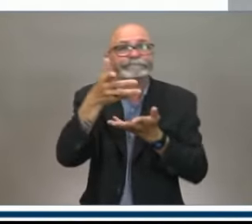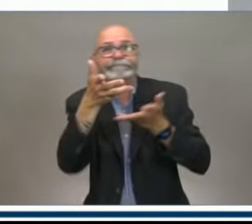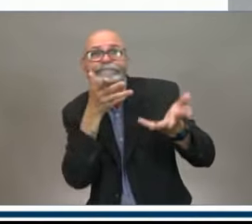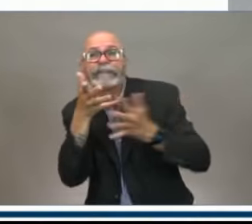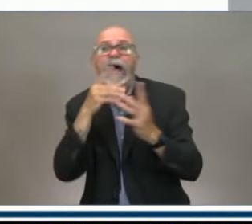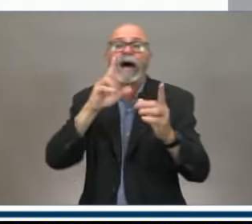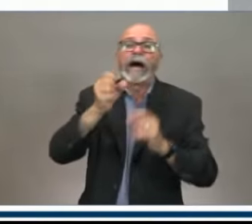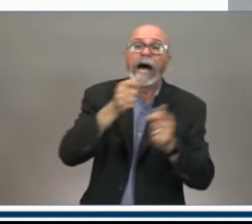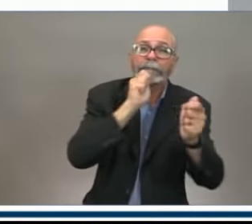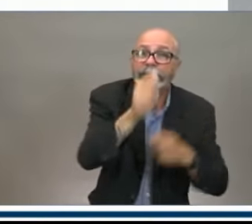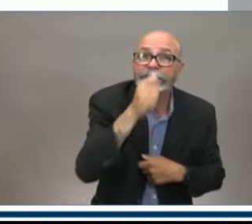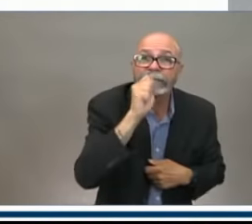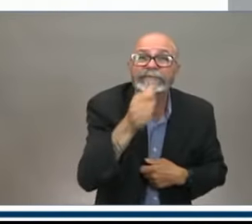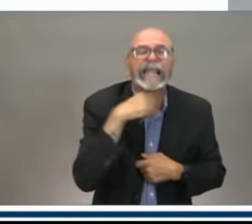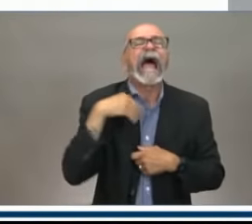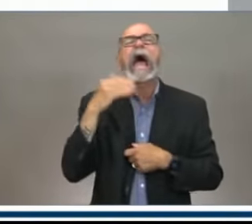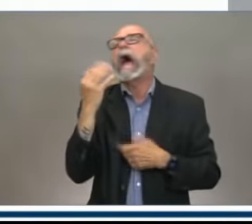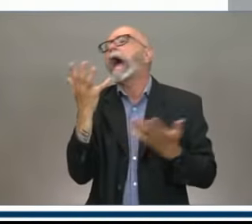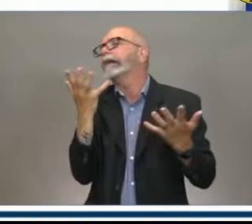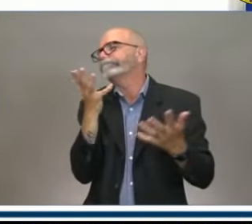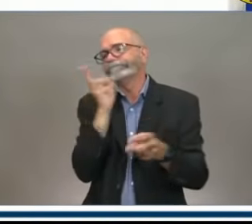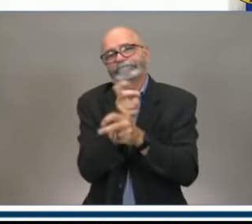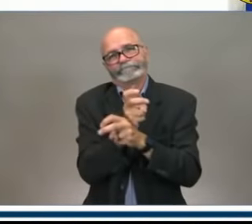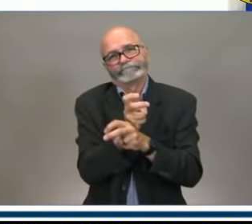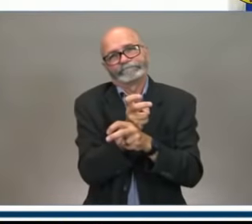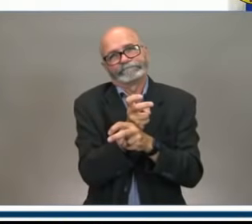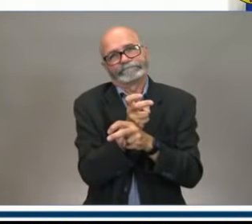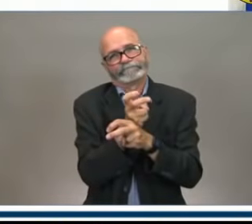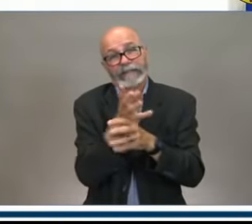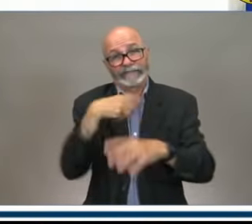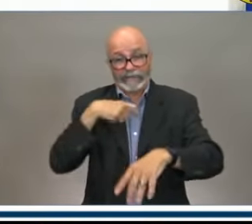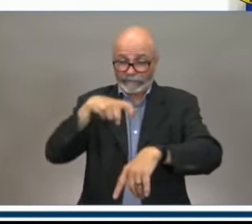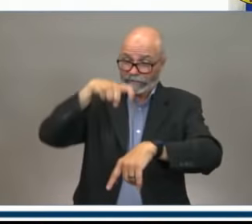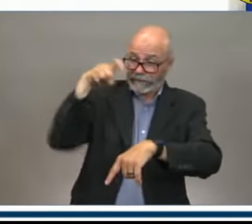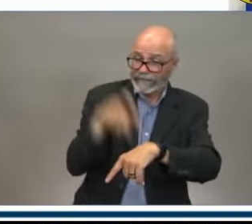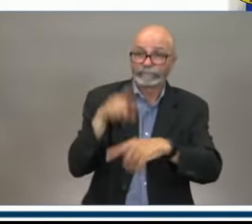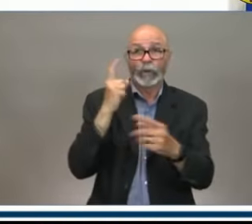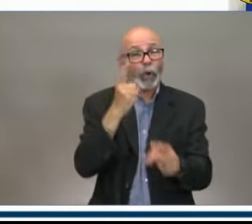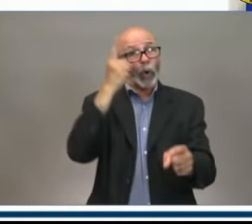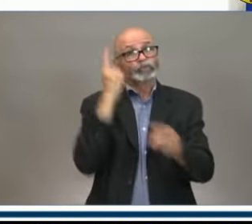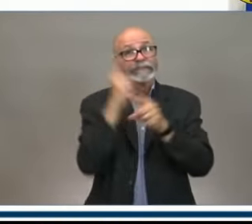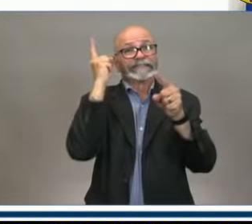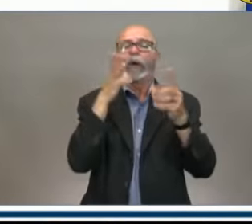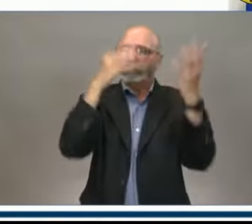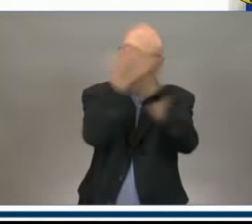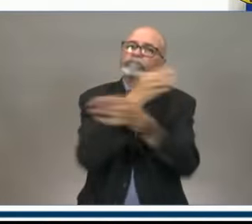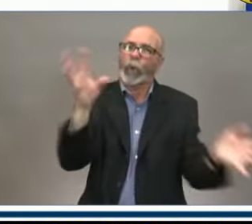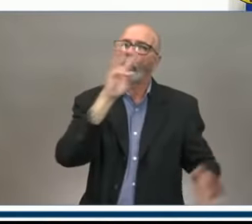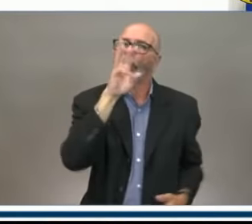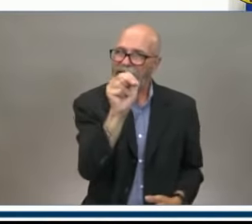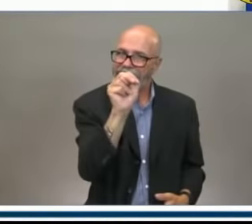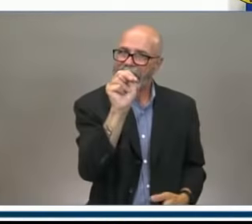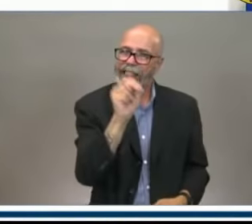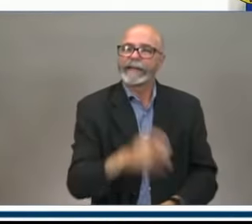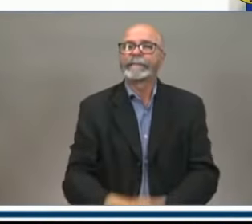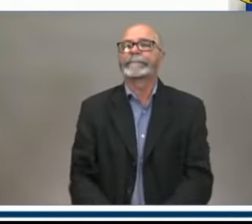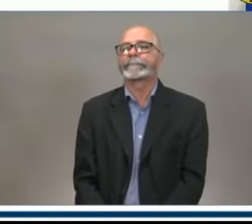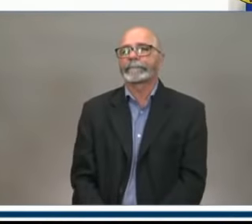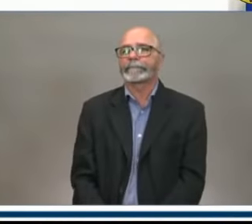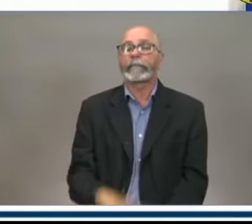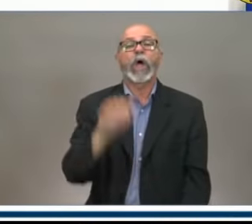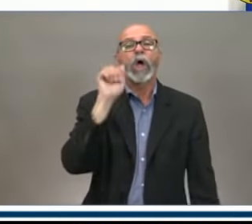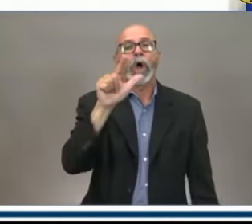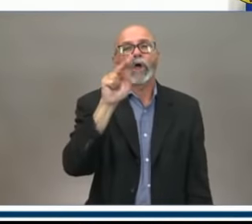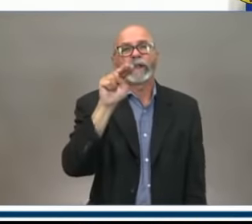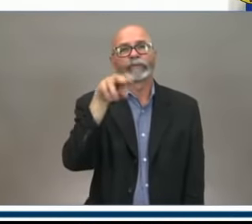right to the government. Next, we'll go to Lindsay Armstrong from All Nova Scotia. Go ahead, Lindsay. Thank you.